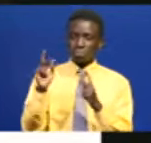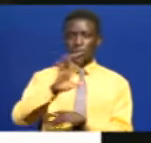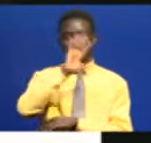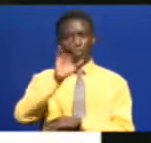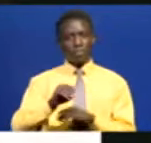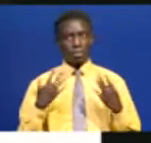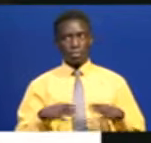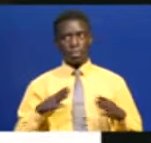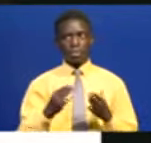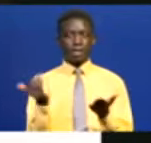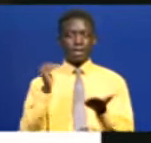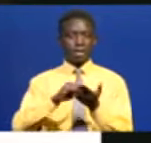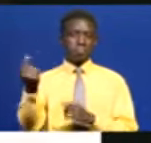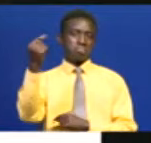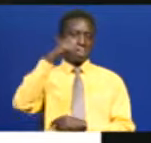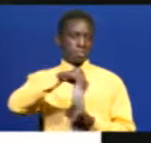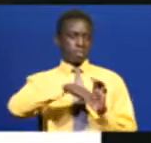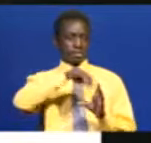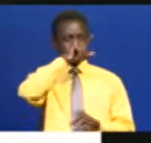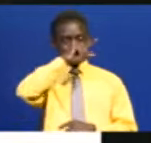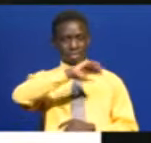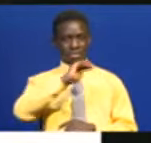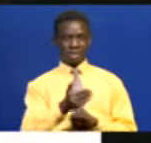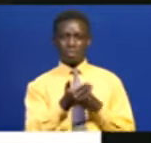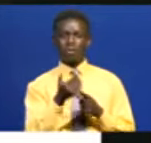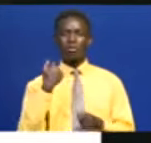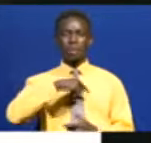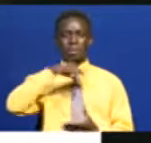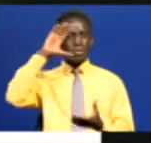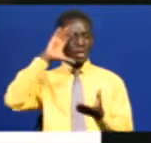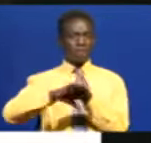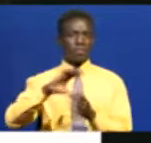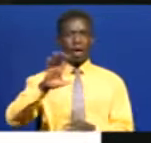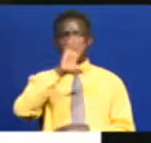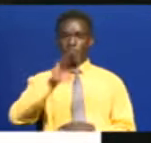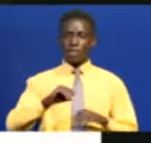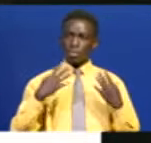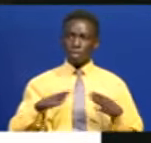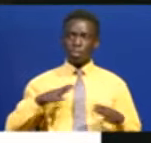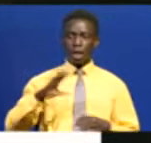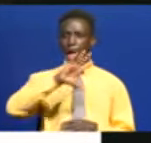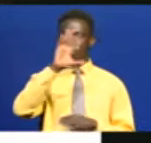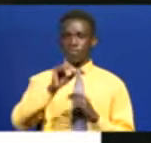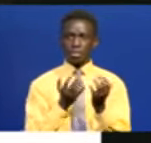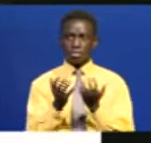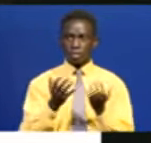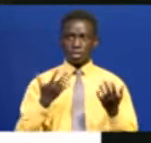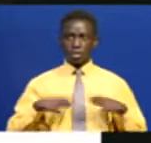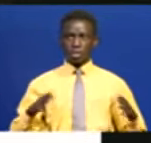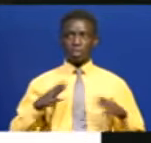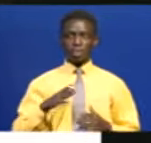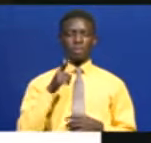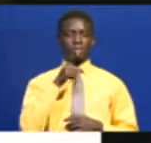in Istanbul, because we believe that for the African people, for the African business people, Turkey is second